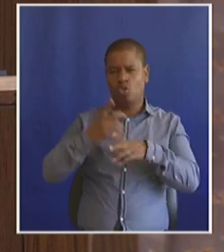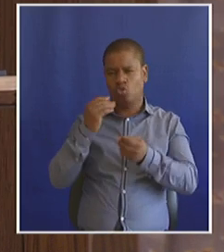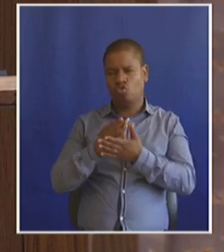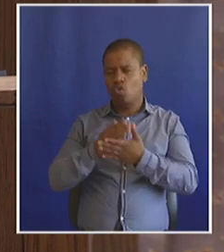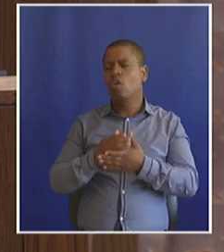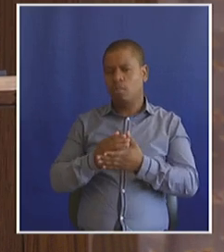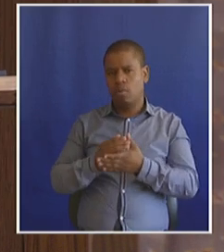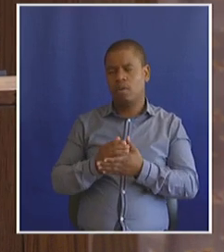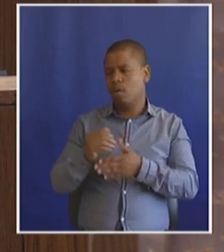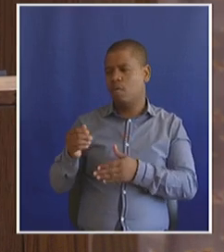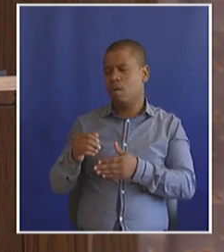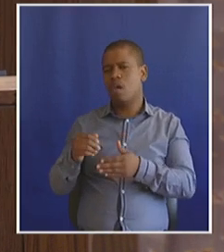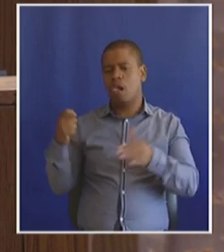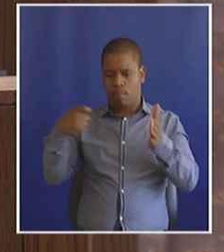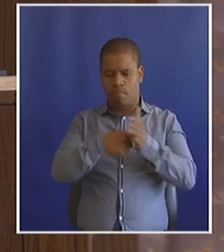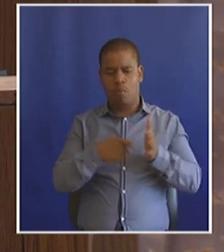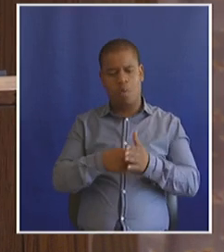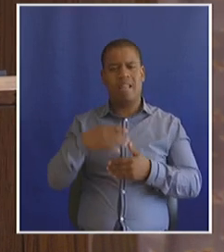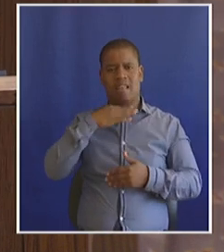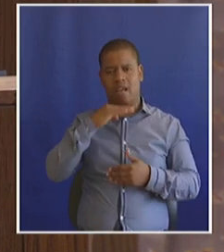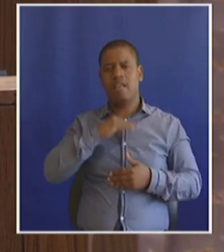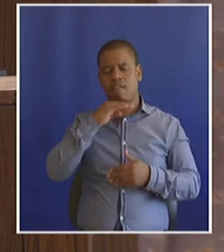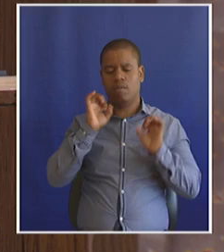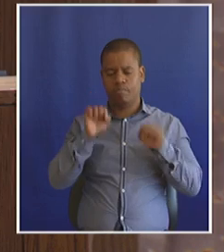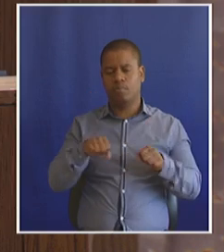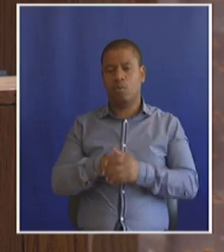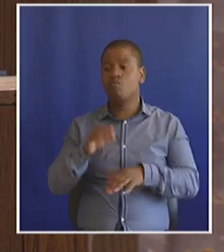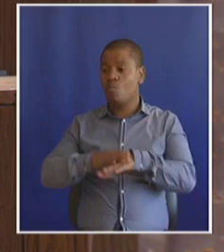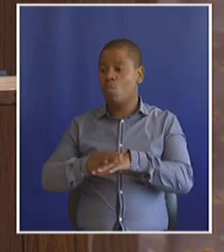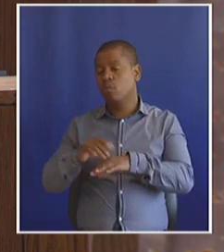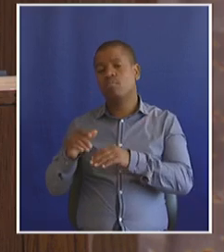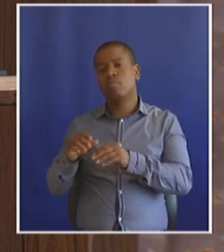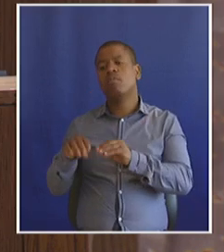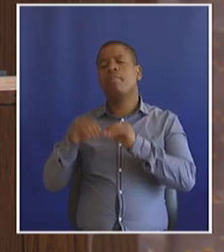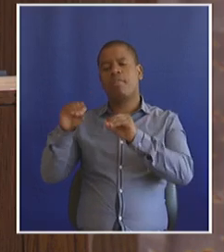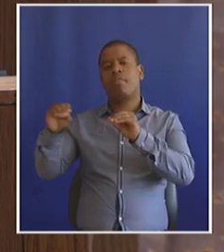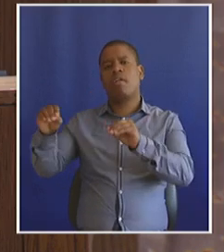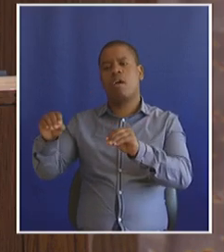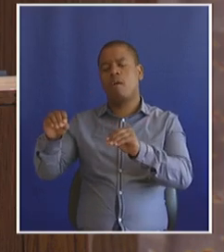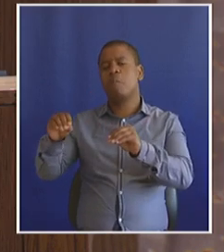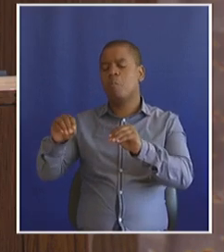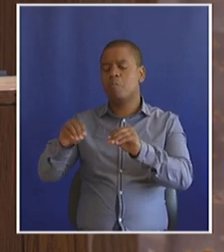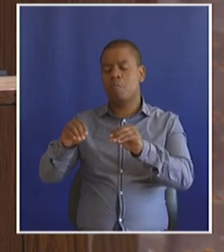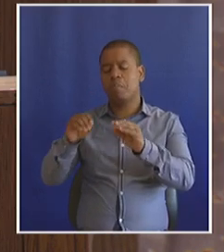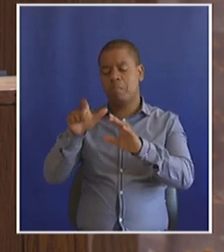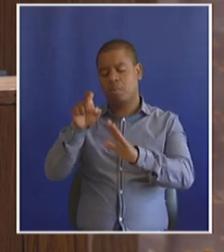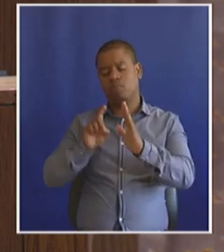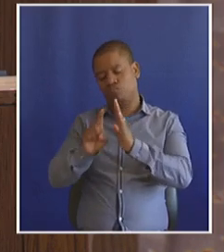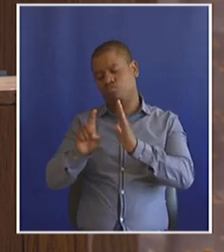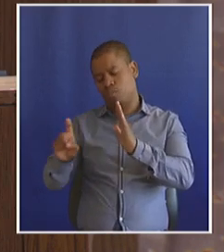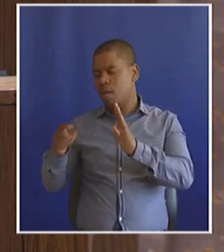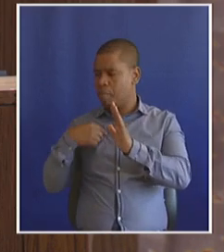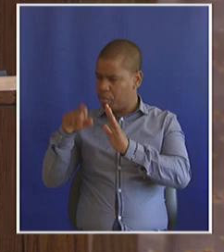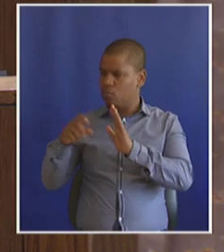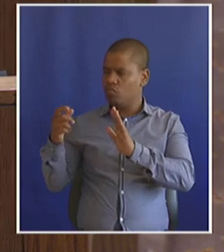funding. And the department is also in the process of installing 14 body scanners at 7 correctional centers